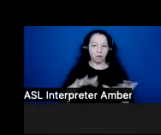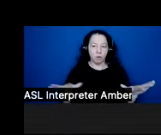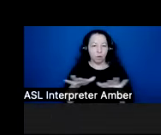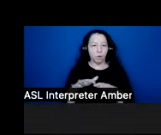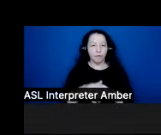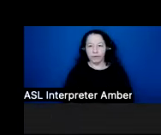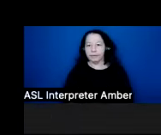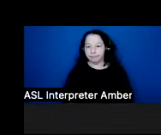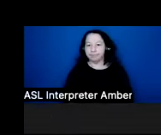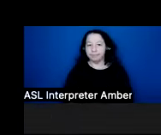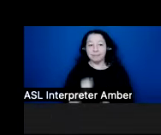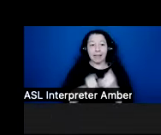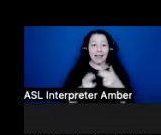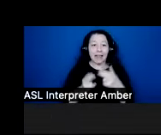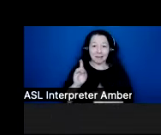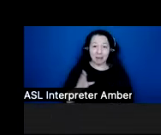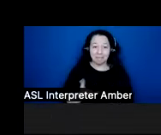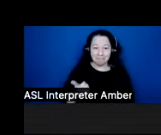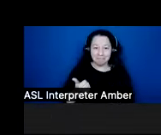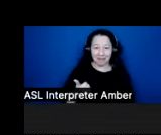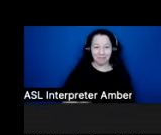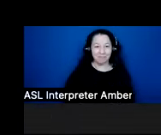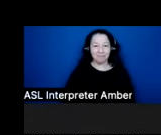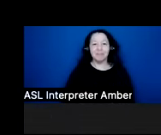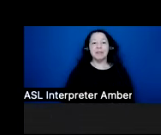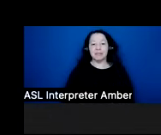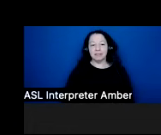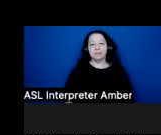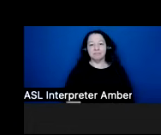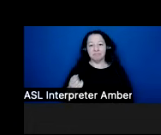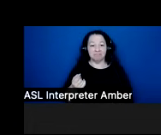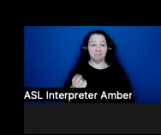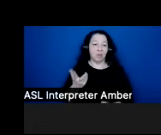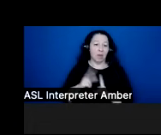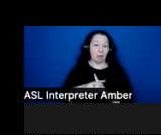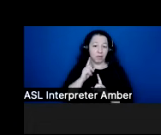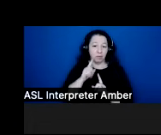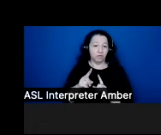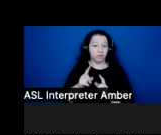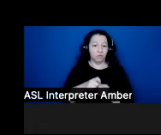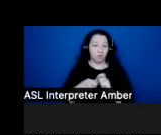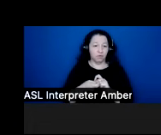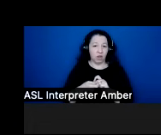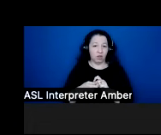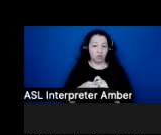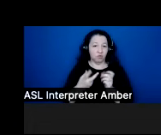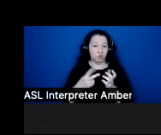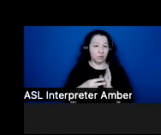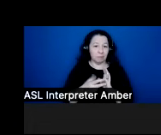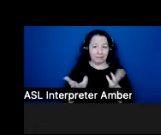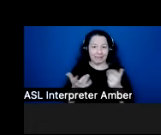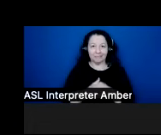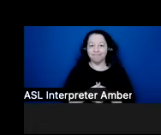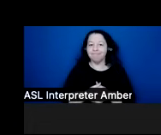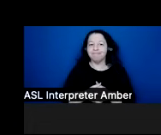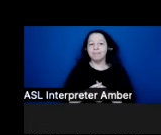so last slide, Deb. Implications for change. So we're